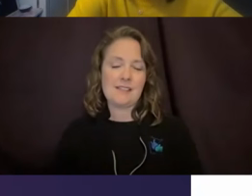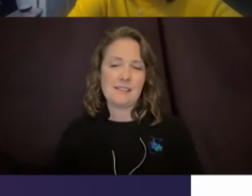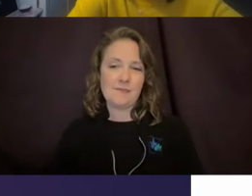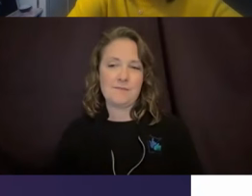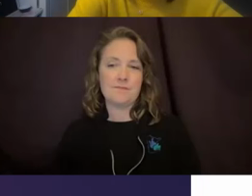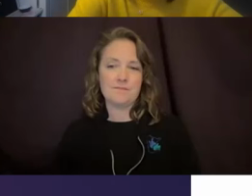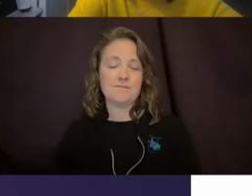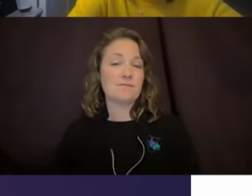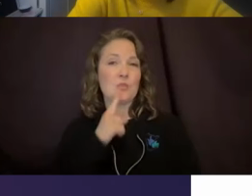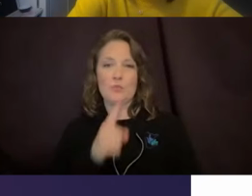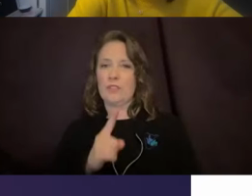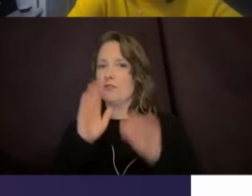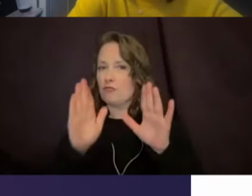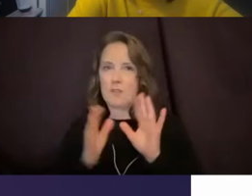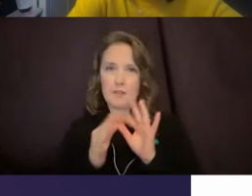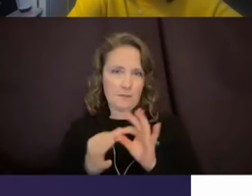insightful.